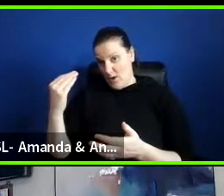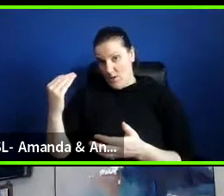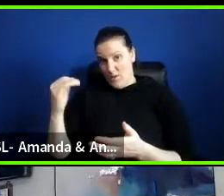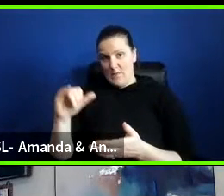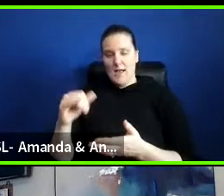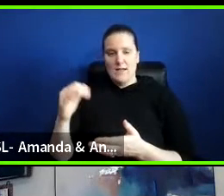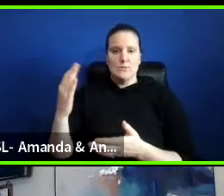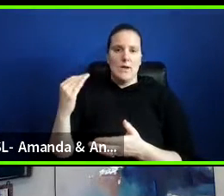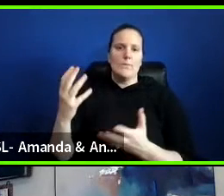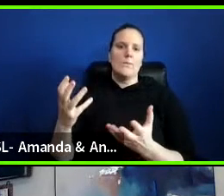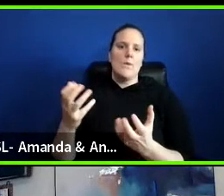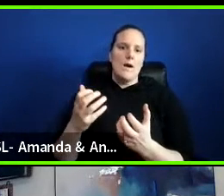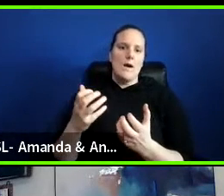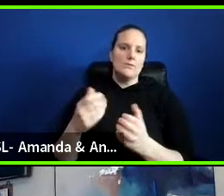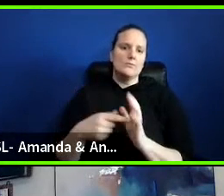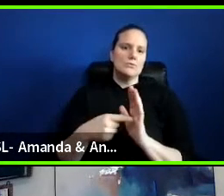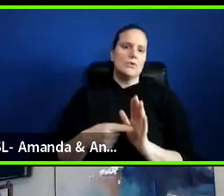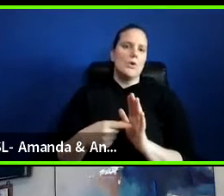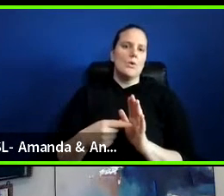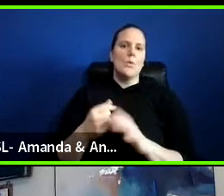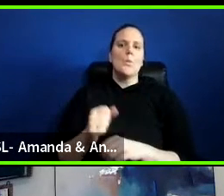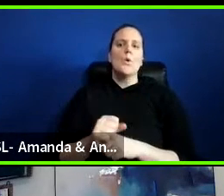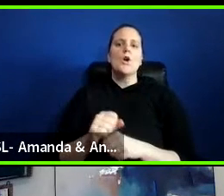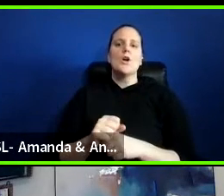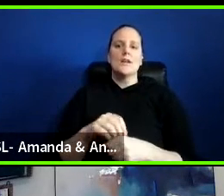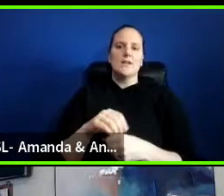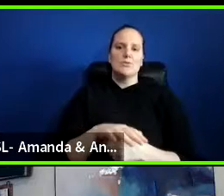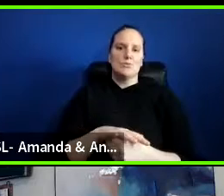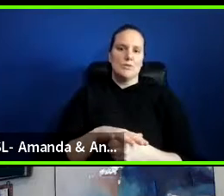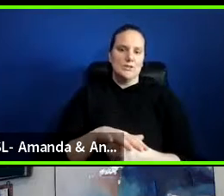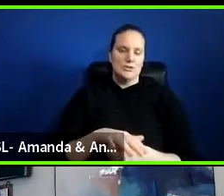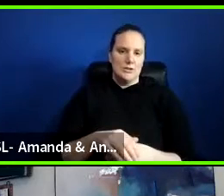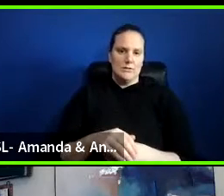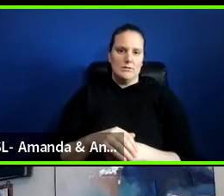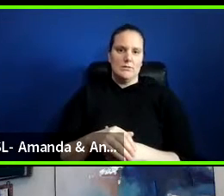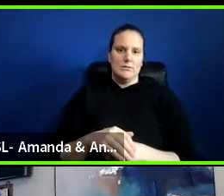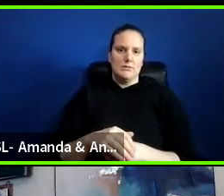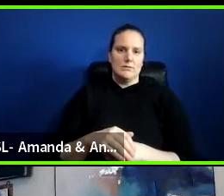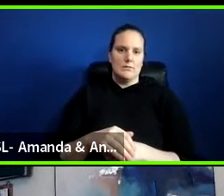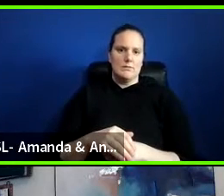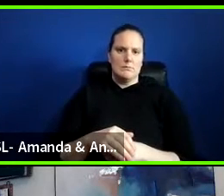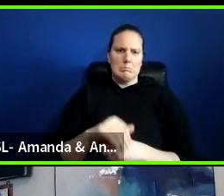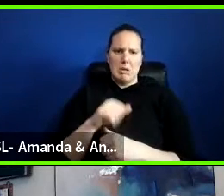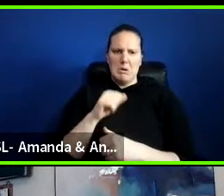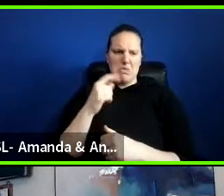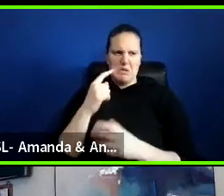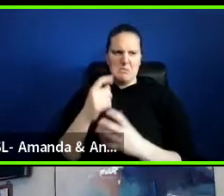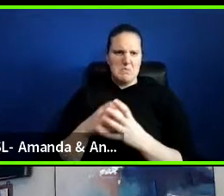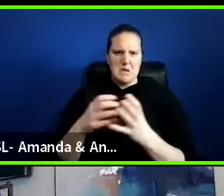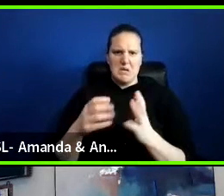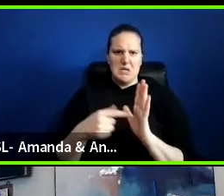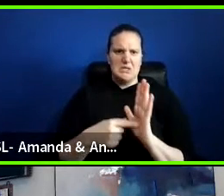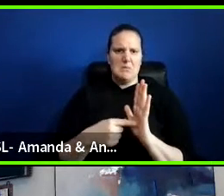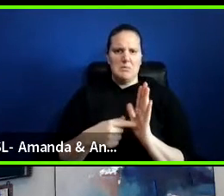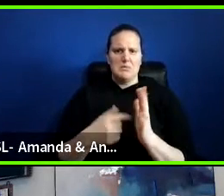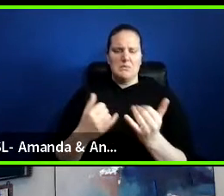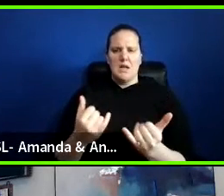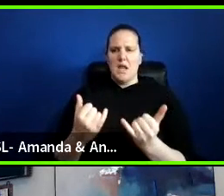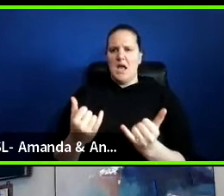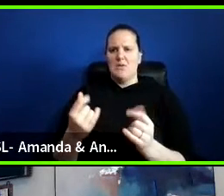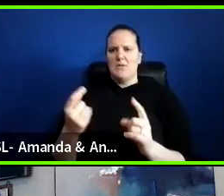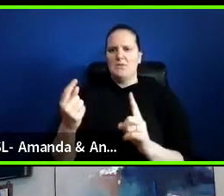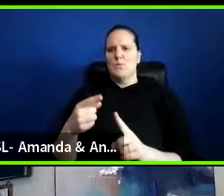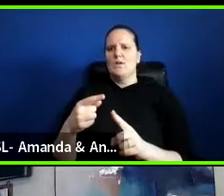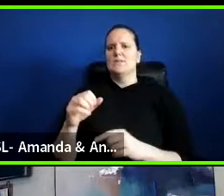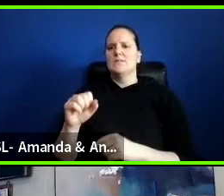wanted to highlight existing work in the region. So I don't think there's as many examples at this point with